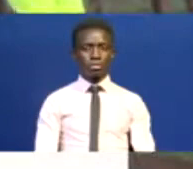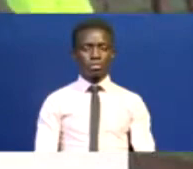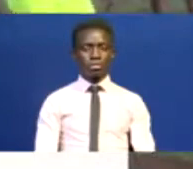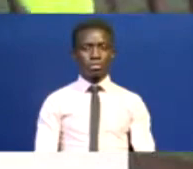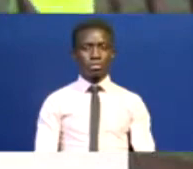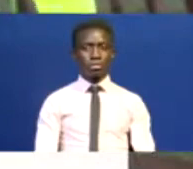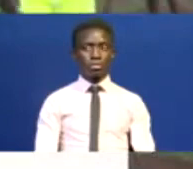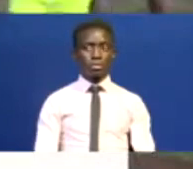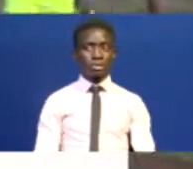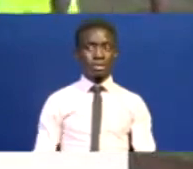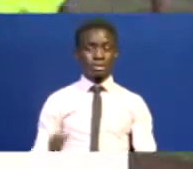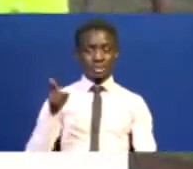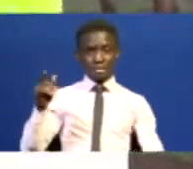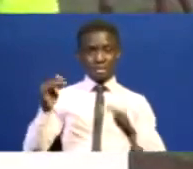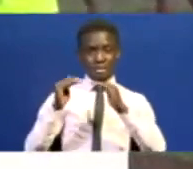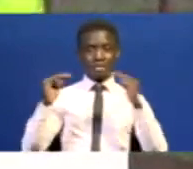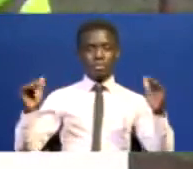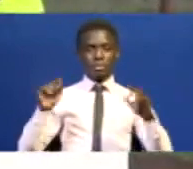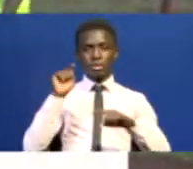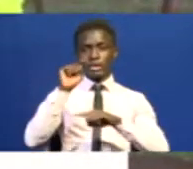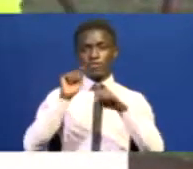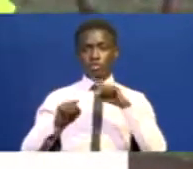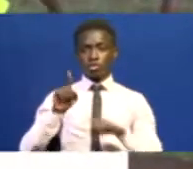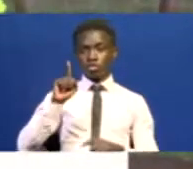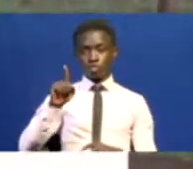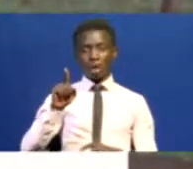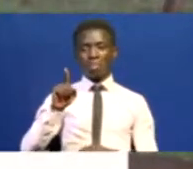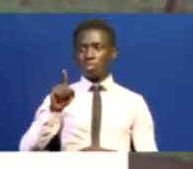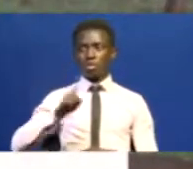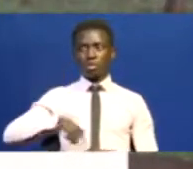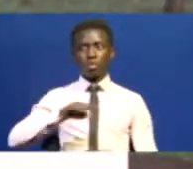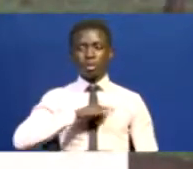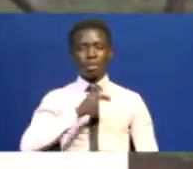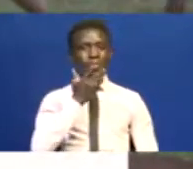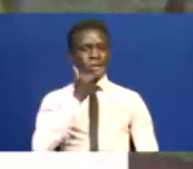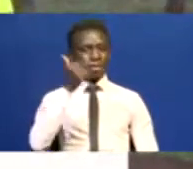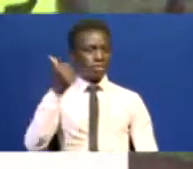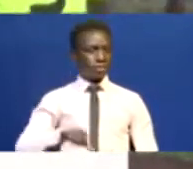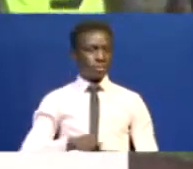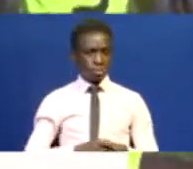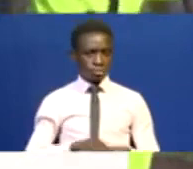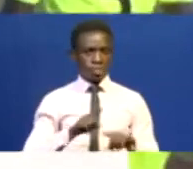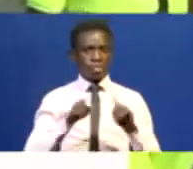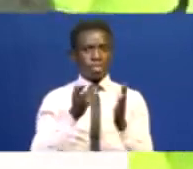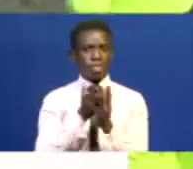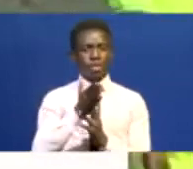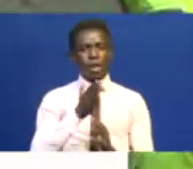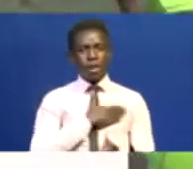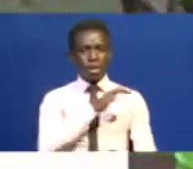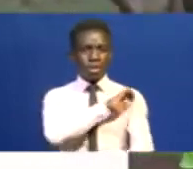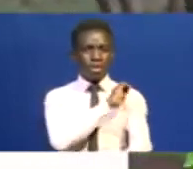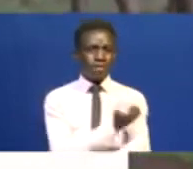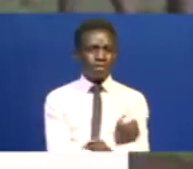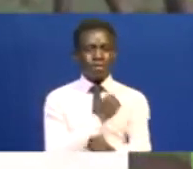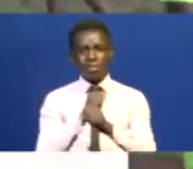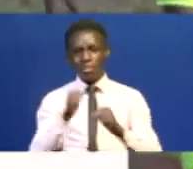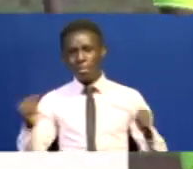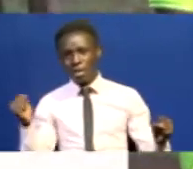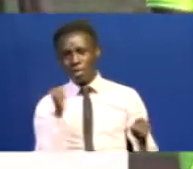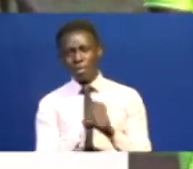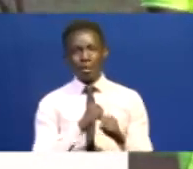Kwa hii kiwango ya Div 1 hatujawahi fika, but through efforts zetu za kujikaza county